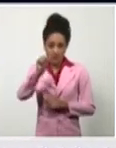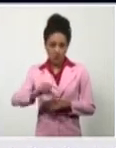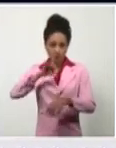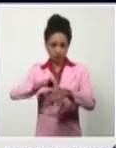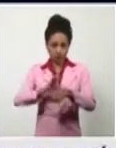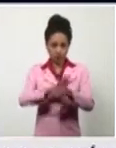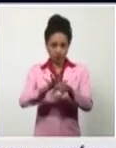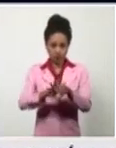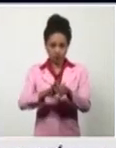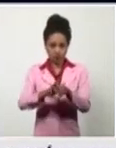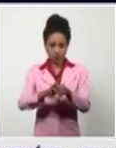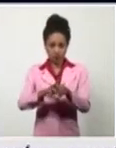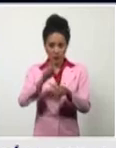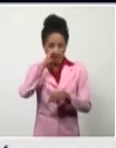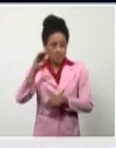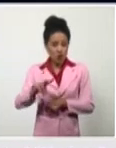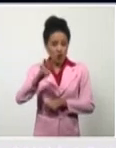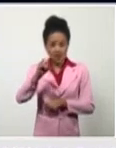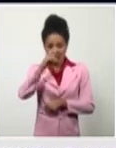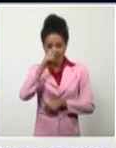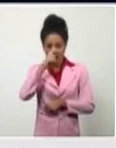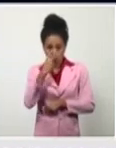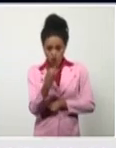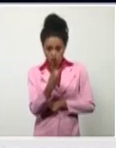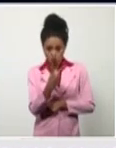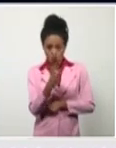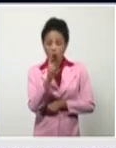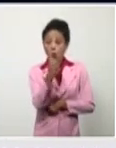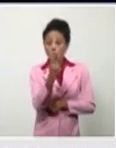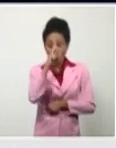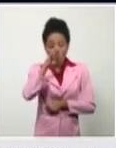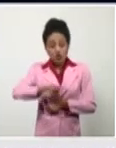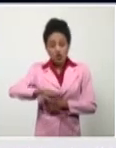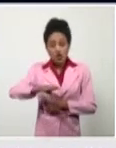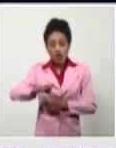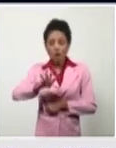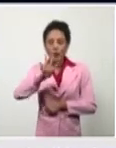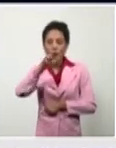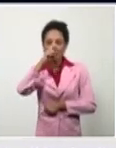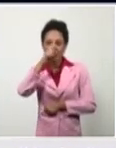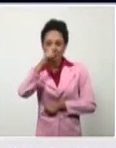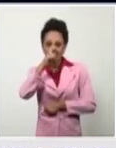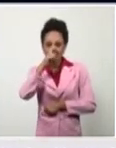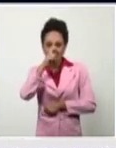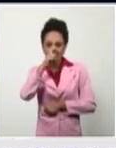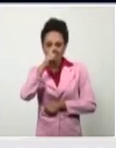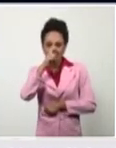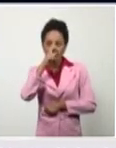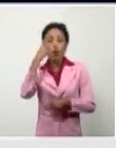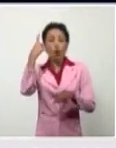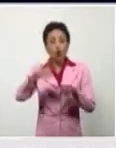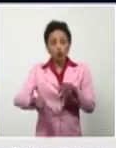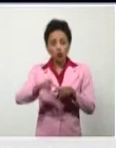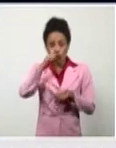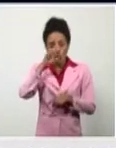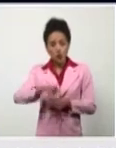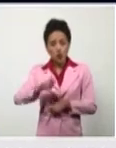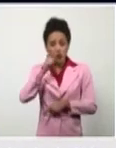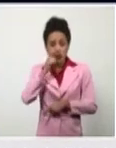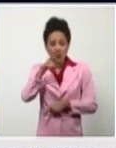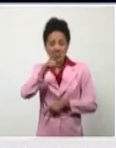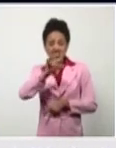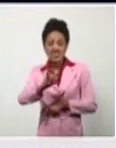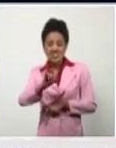The 2 cases under 20, one is a 4-year-old boy and the other is a 16-year-old